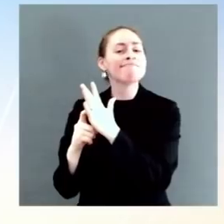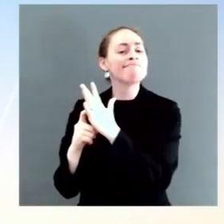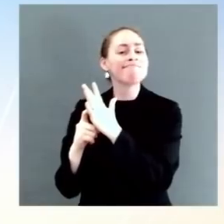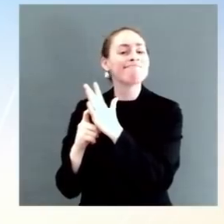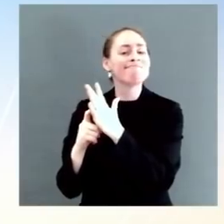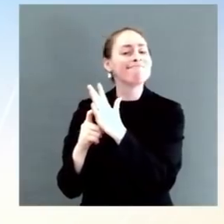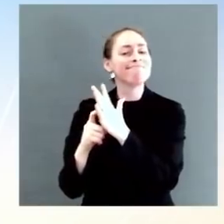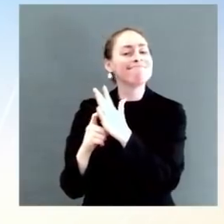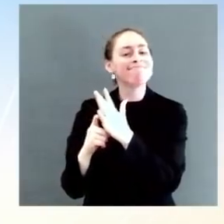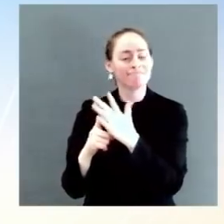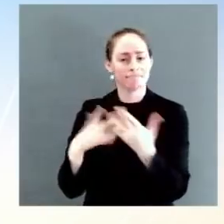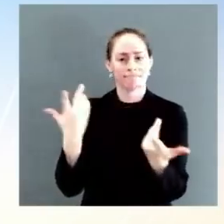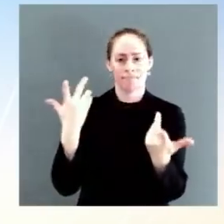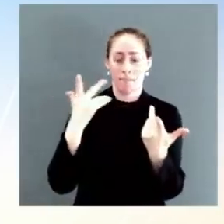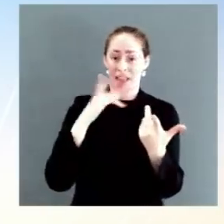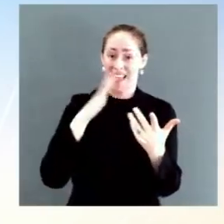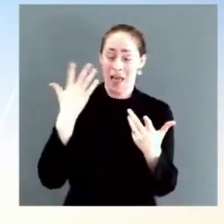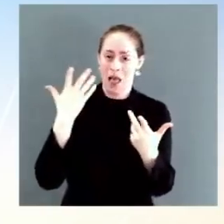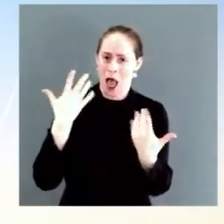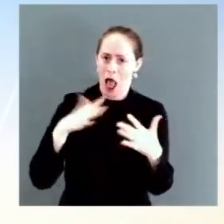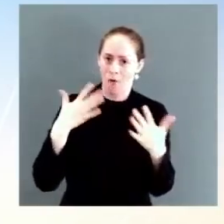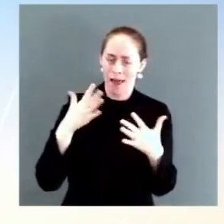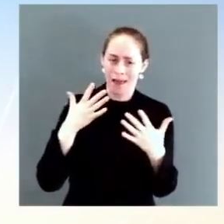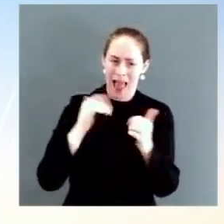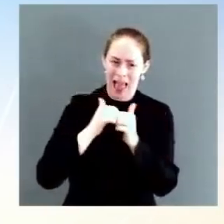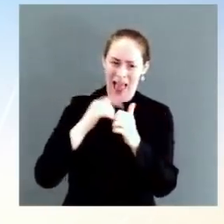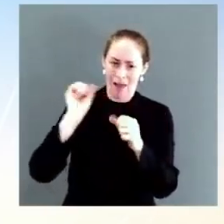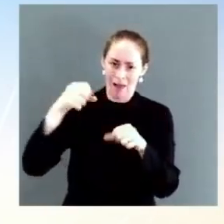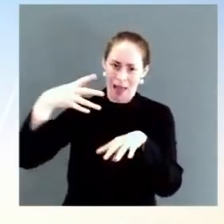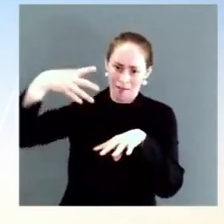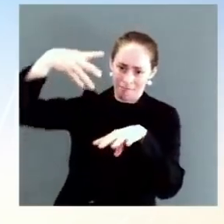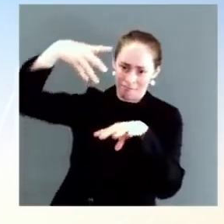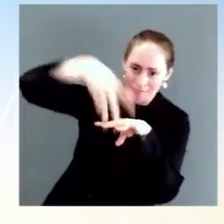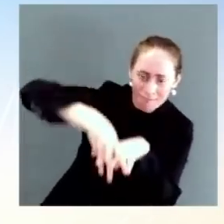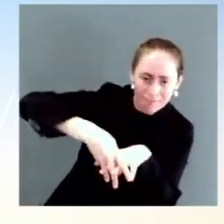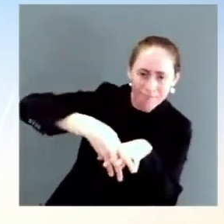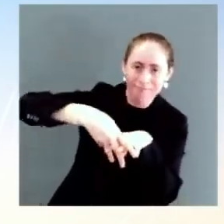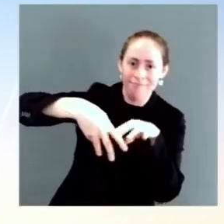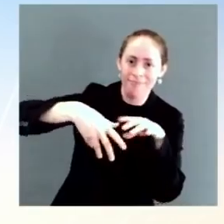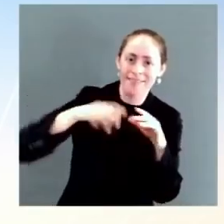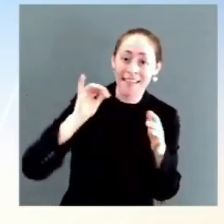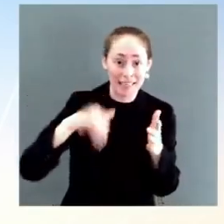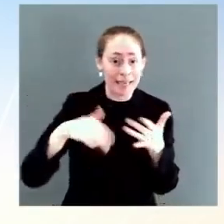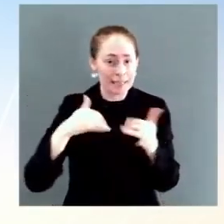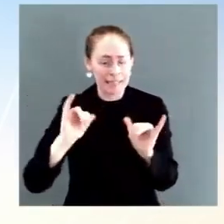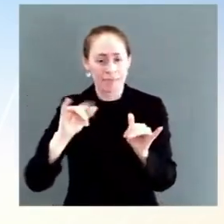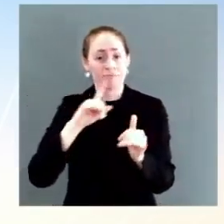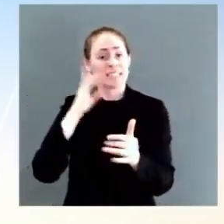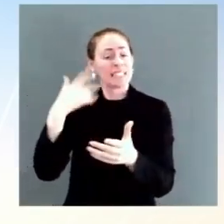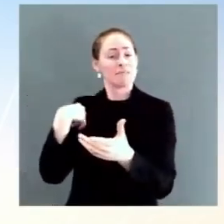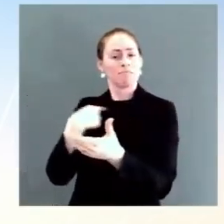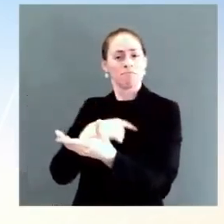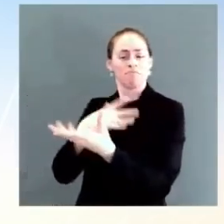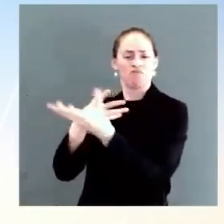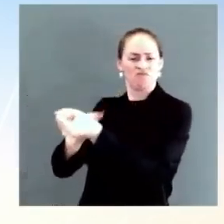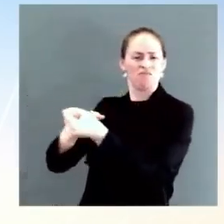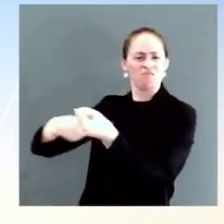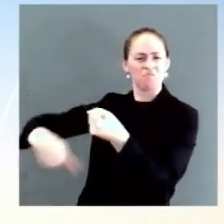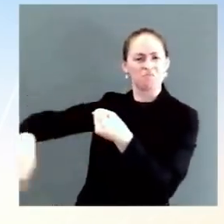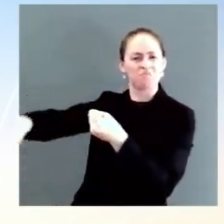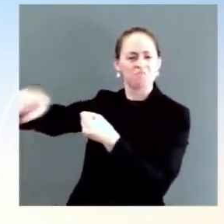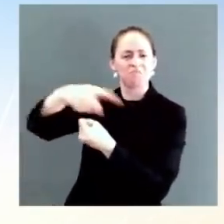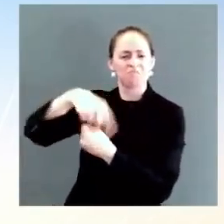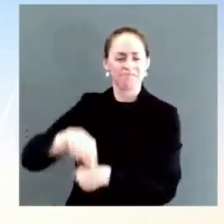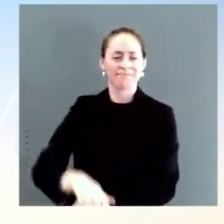advice and make decisions about what policies should be announced. Can I note one thing? Because the president is obviously speaking tomorrow to outline his winter